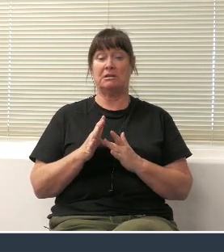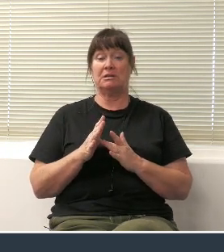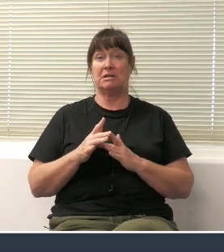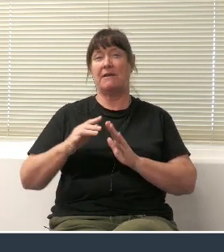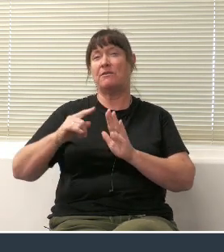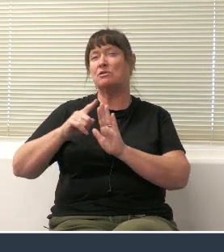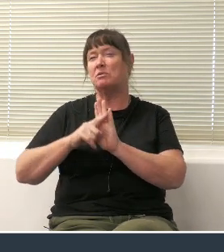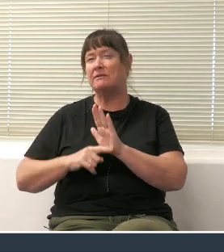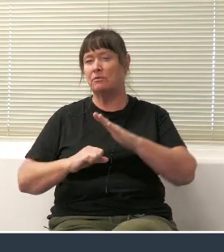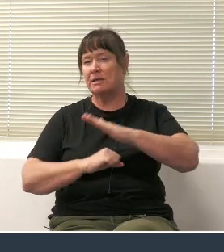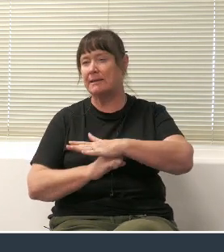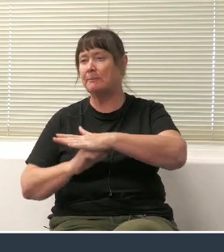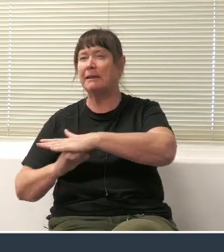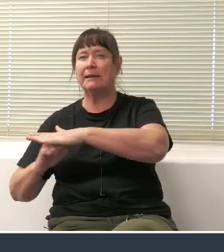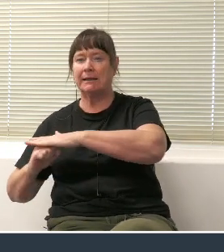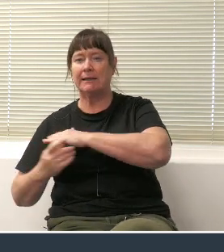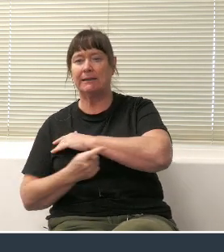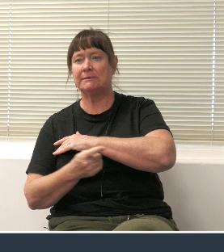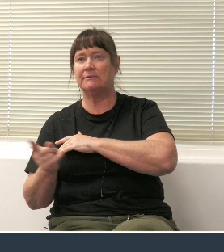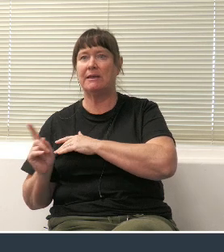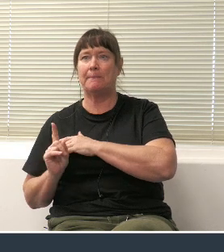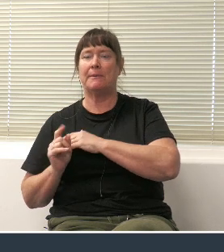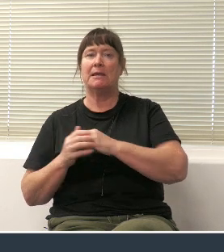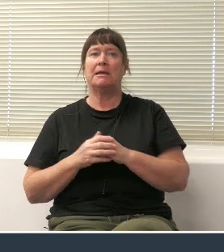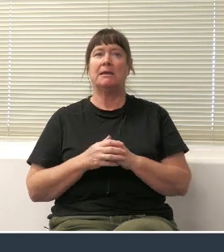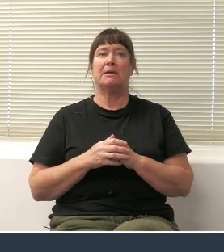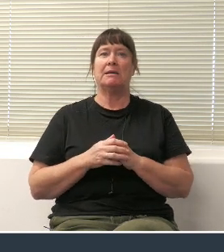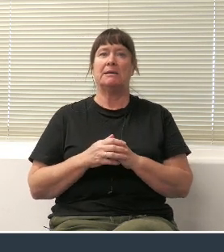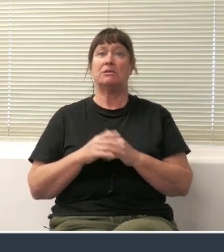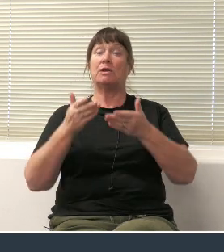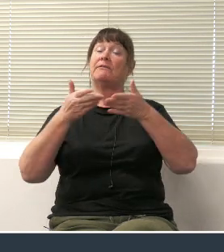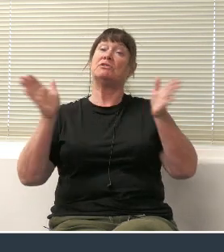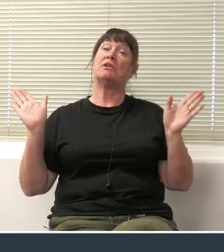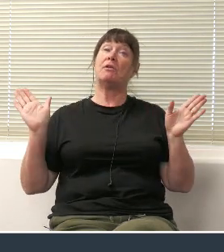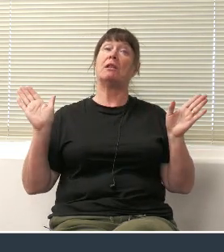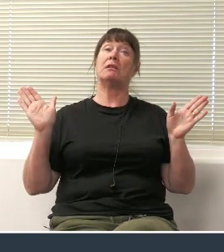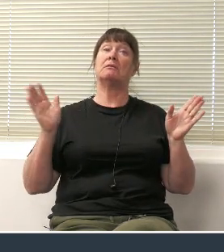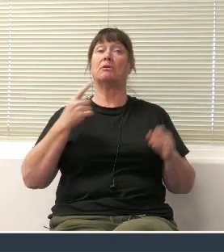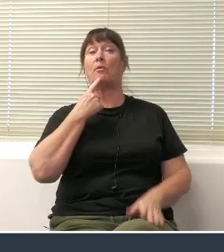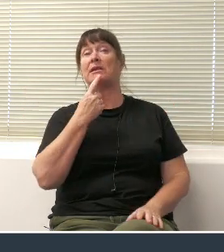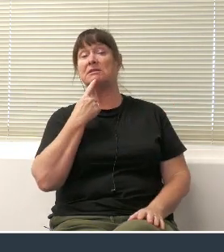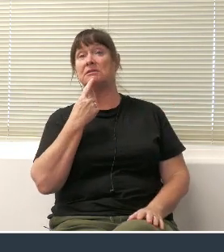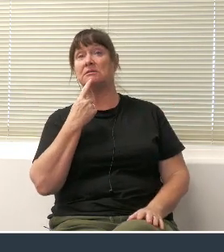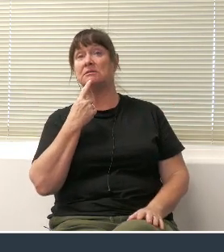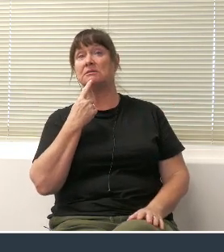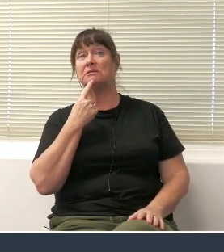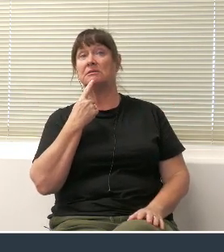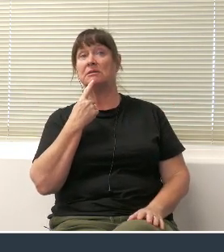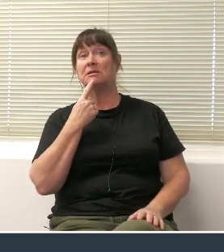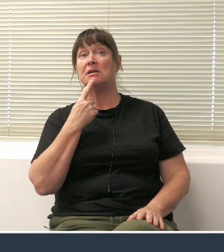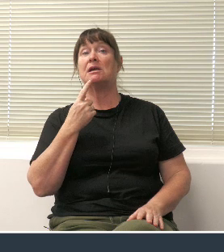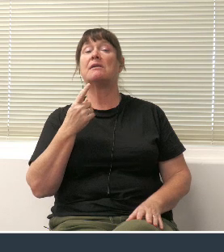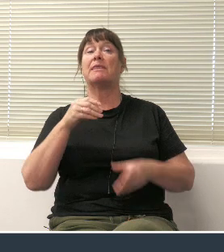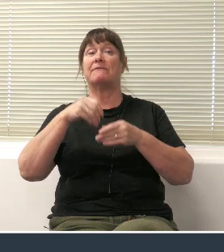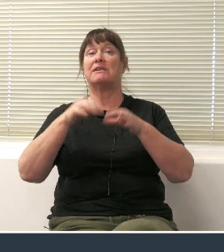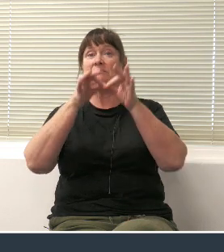those principles underpinning each of those activities. So you can have a general comment about it within the investment framework,